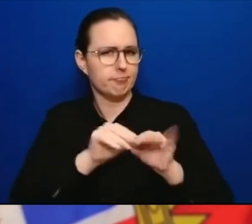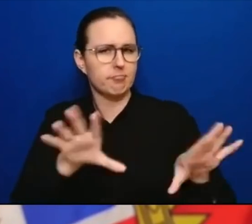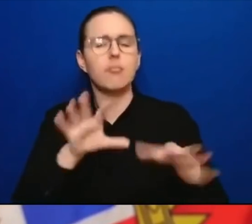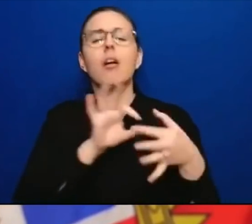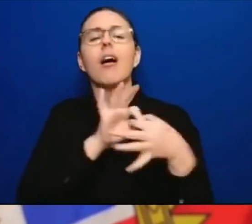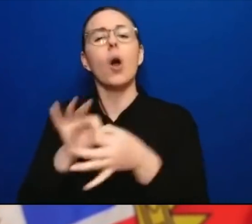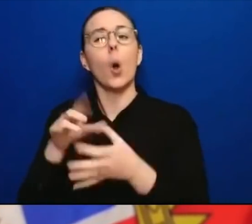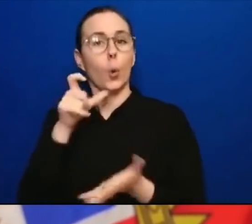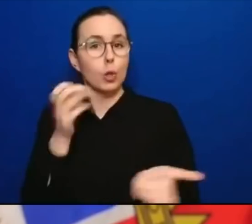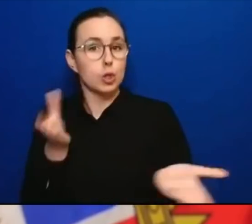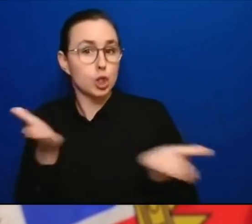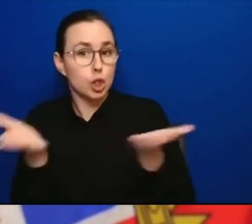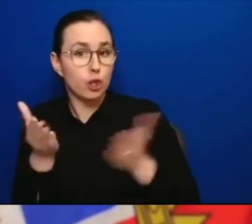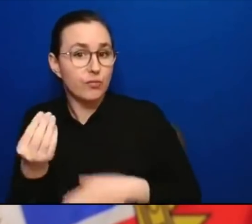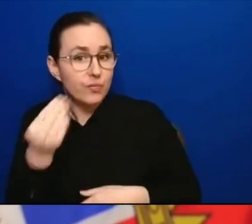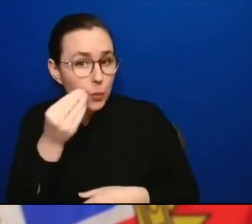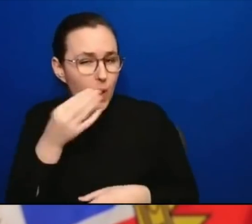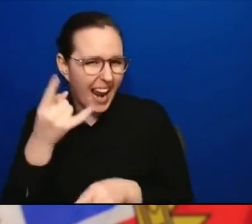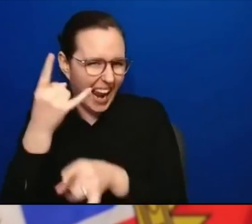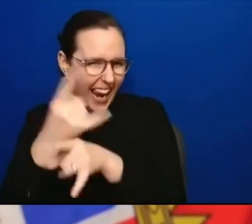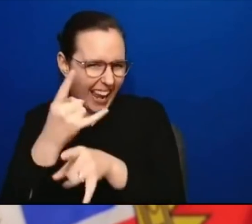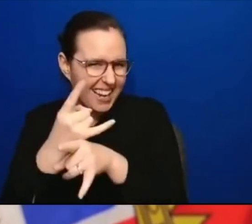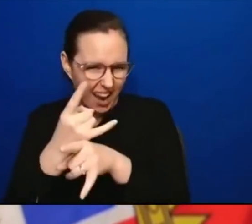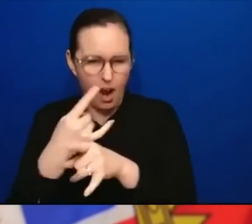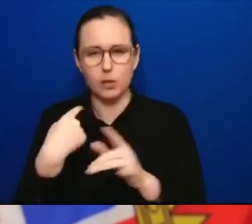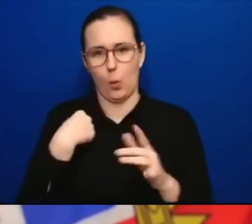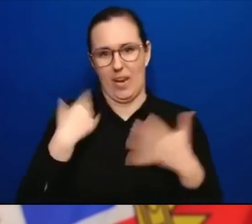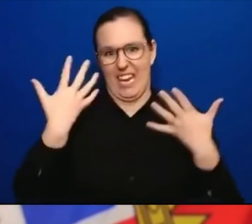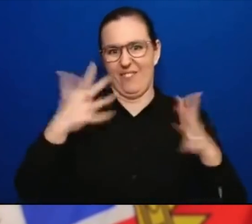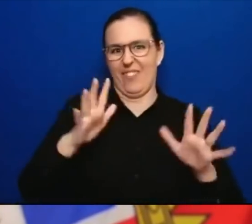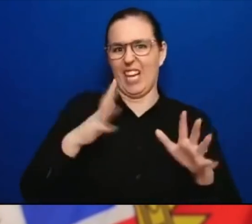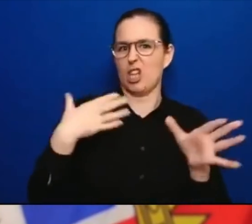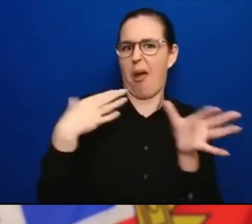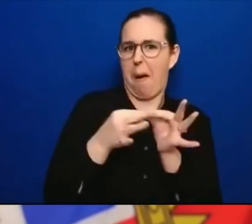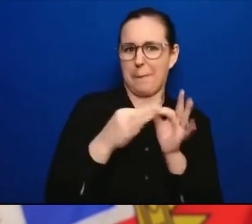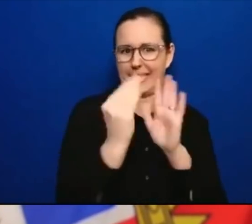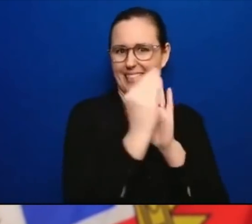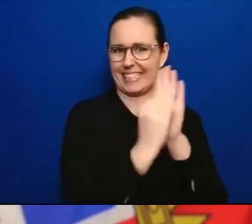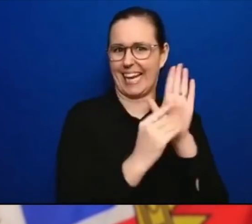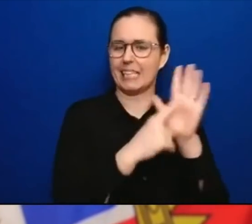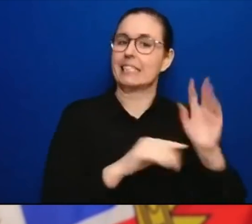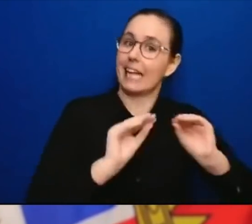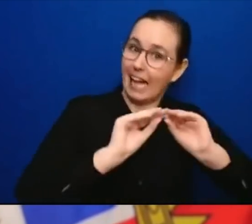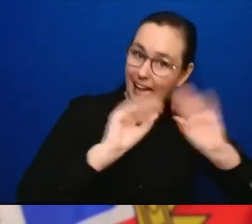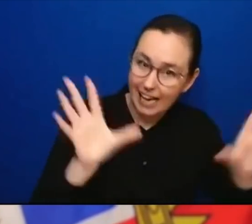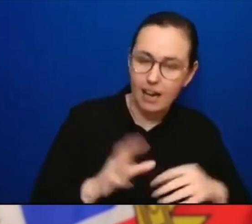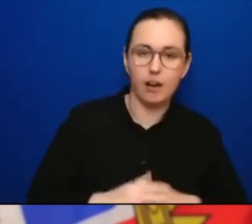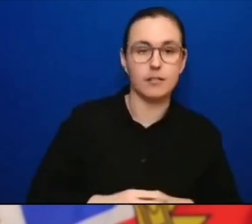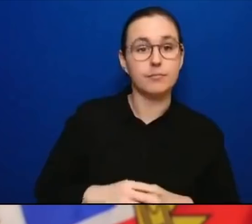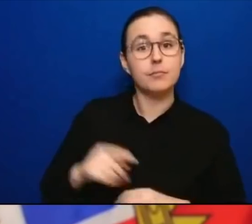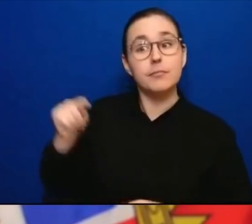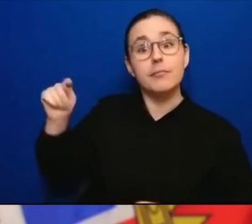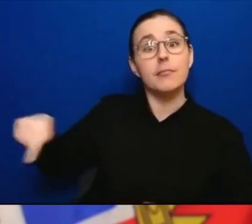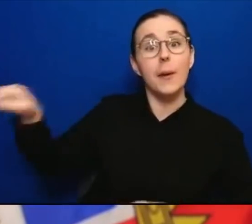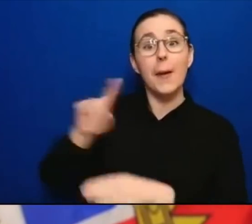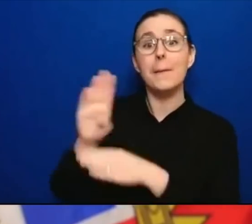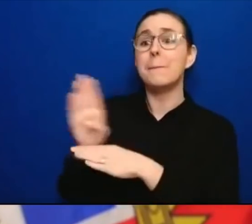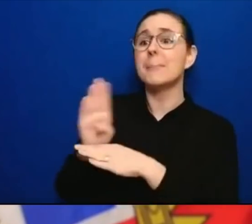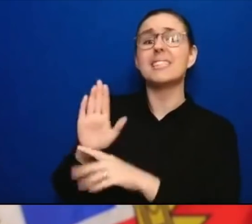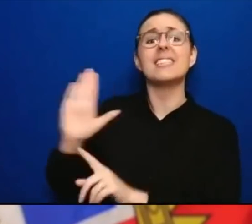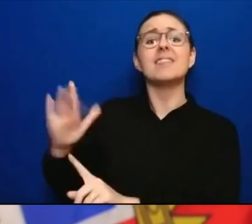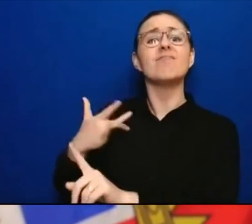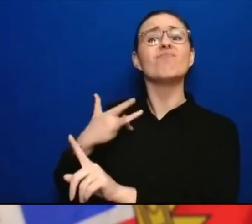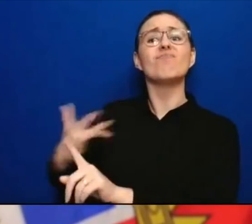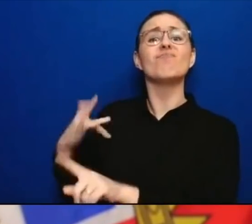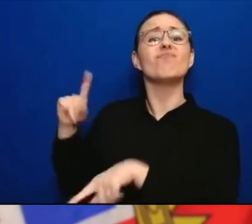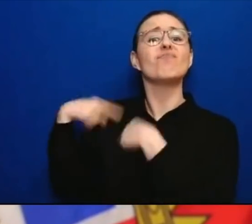order, basically at the request of industry to support businesses that don't normally serve food.